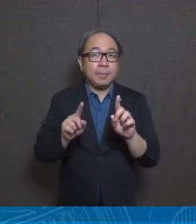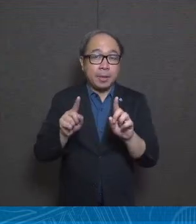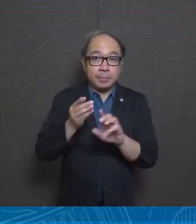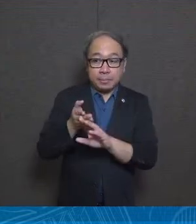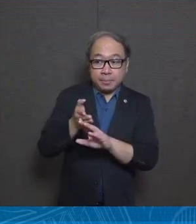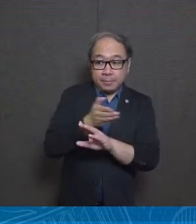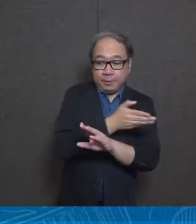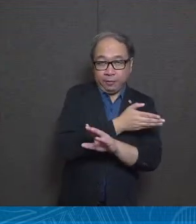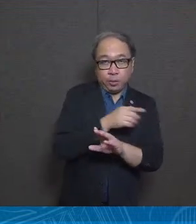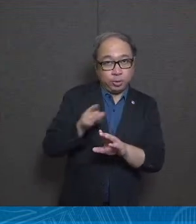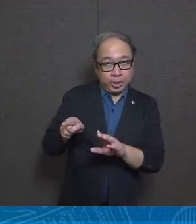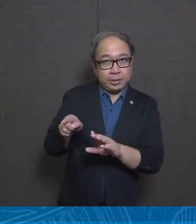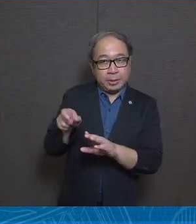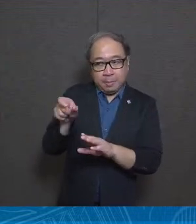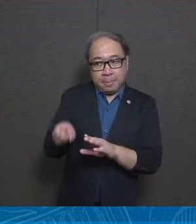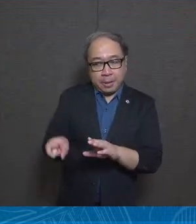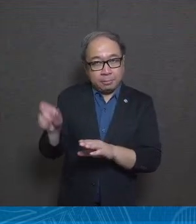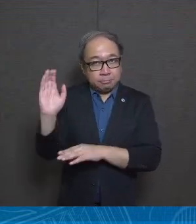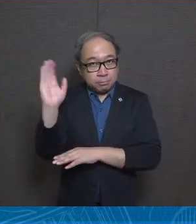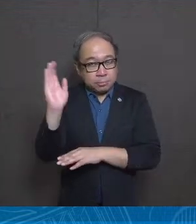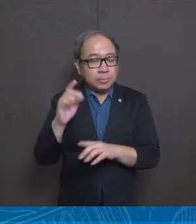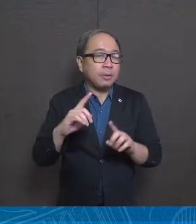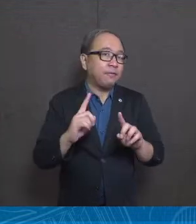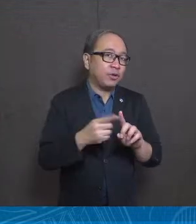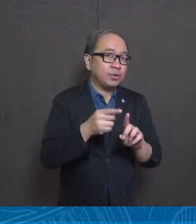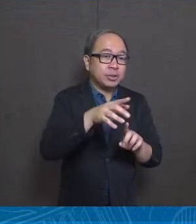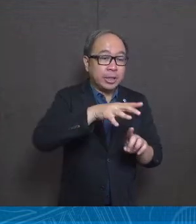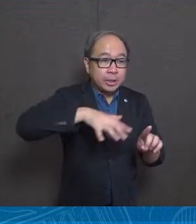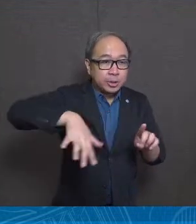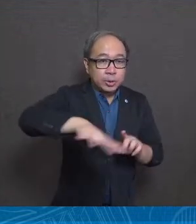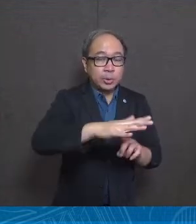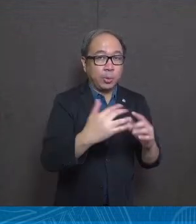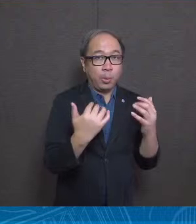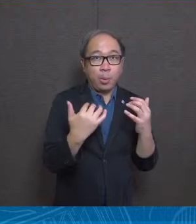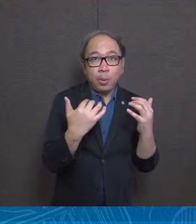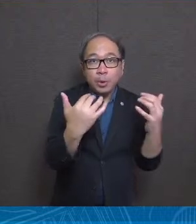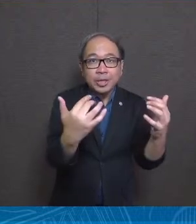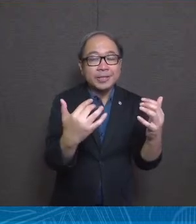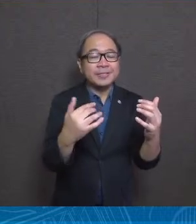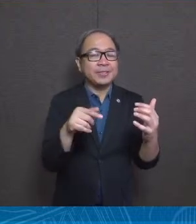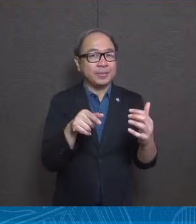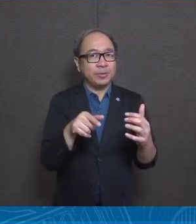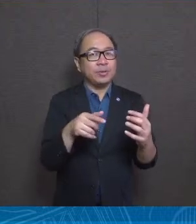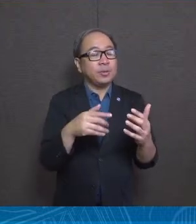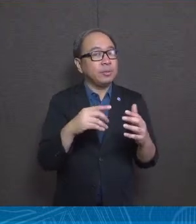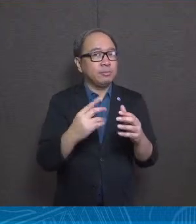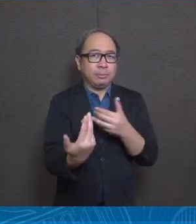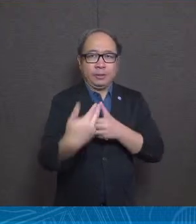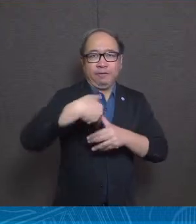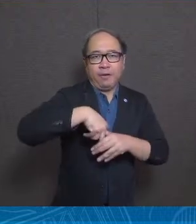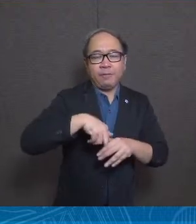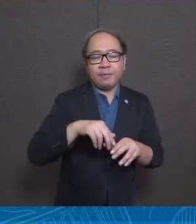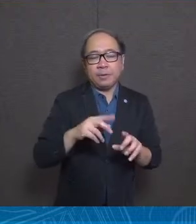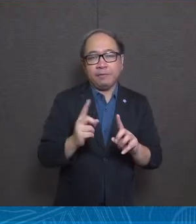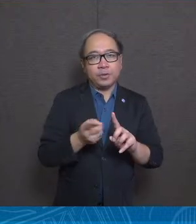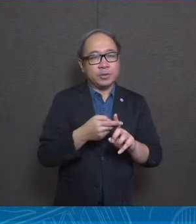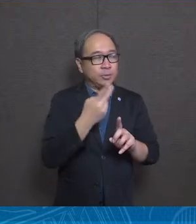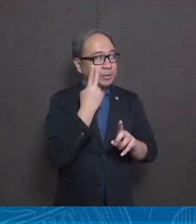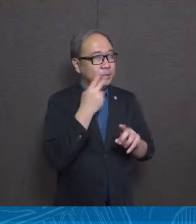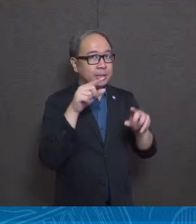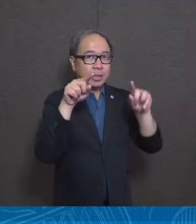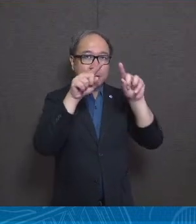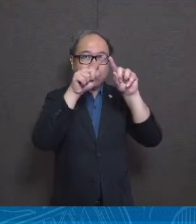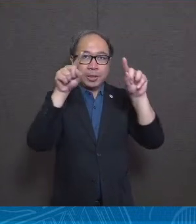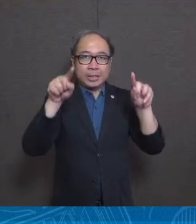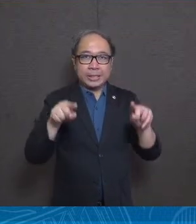that, and we would like to get to know you, our audience. So first of all, scan the QR